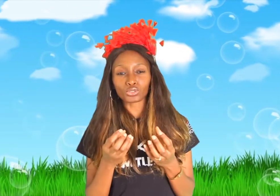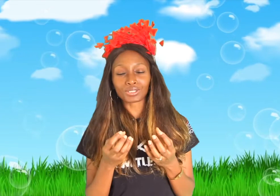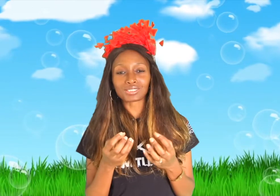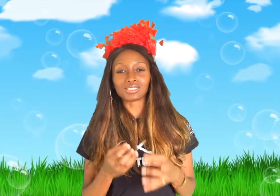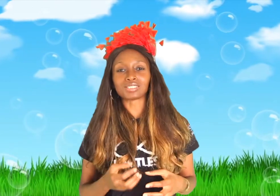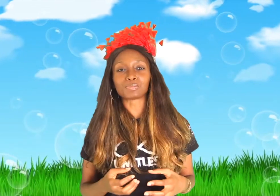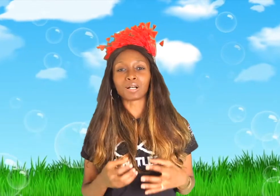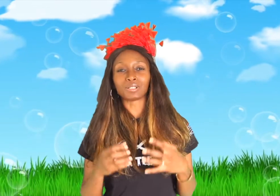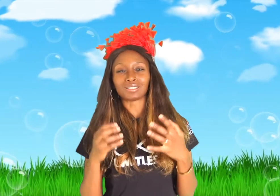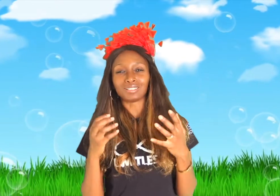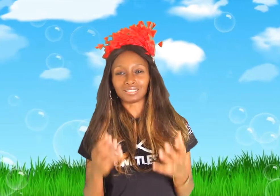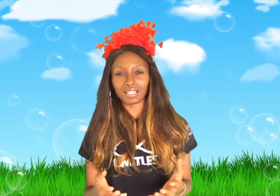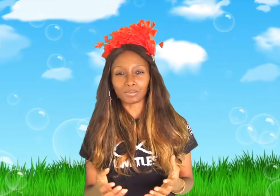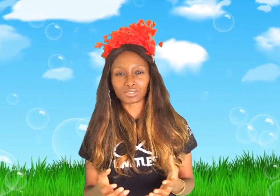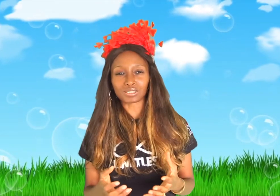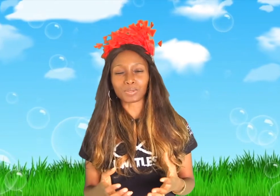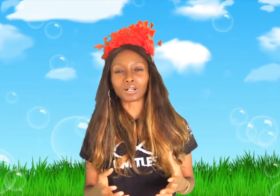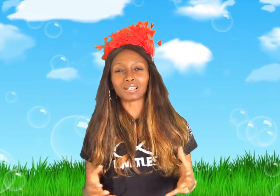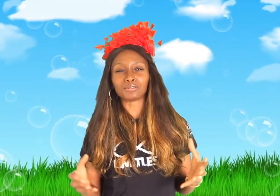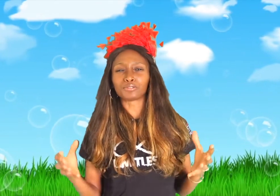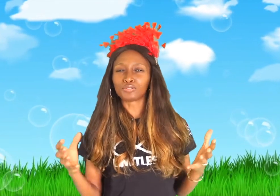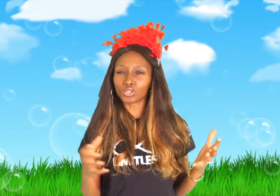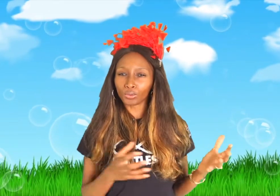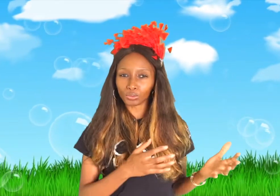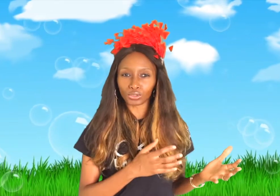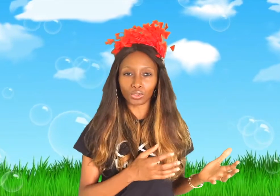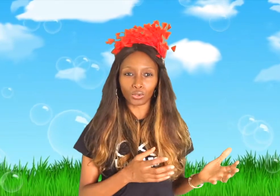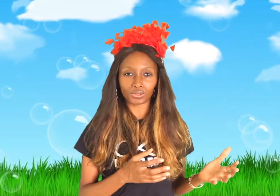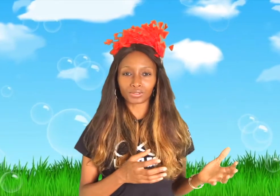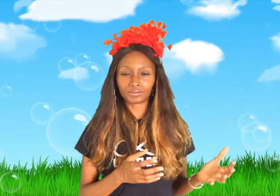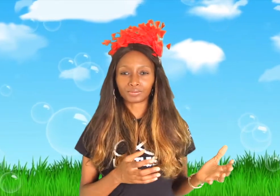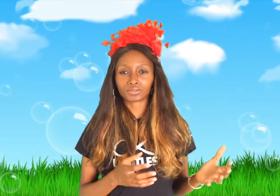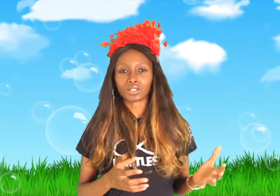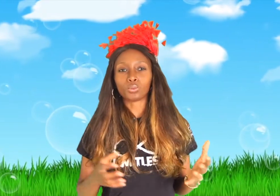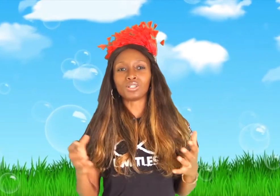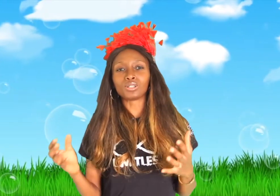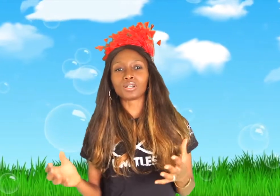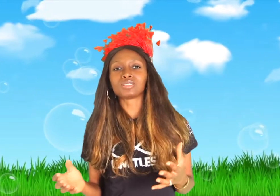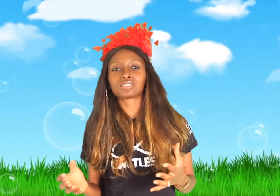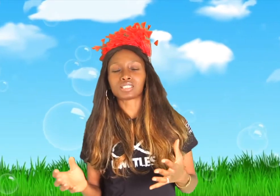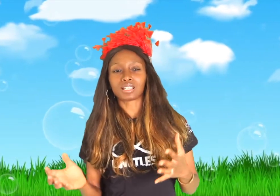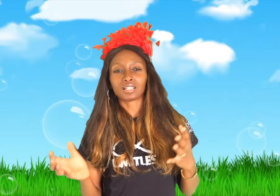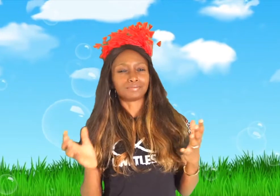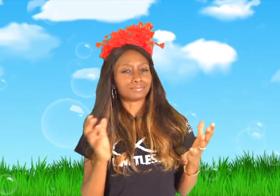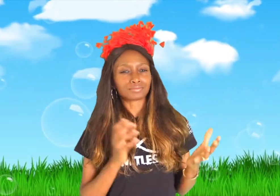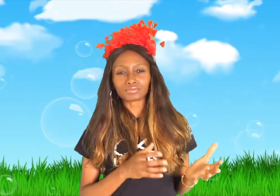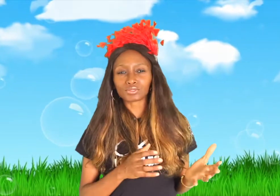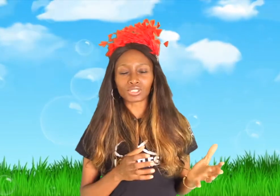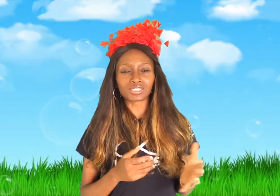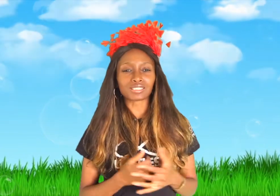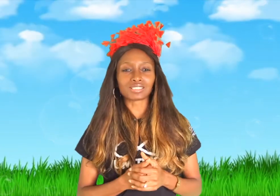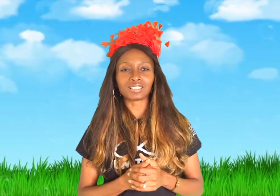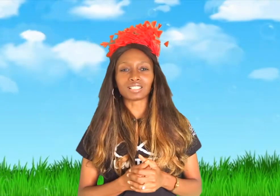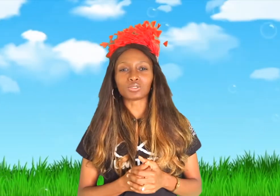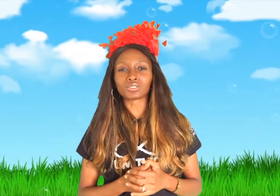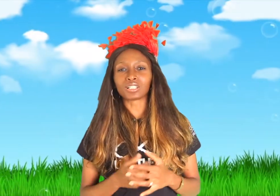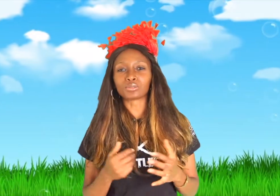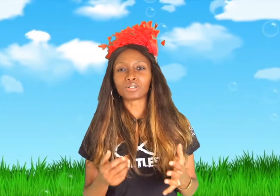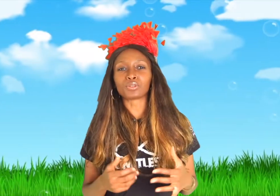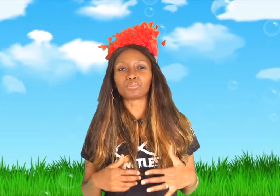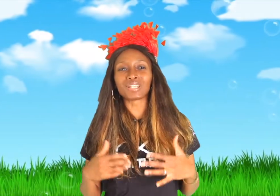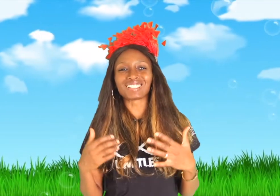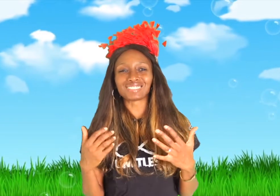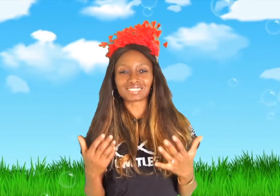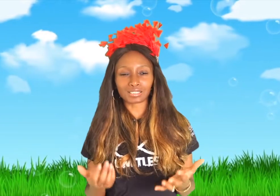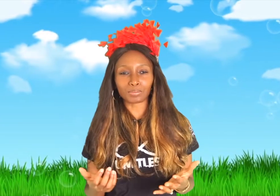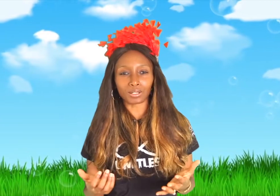our utterances, there's power in our names, there's power in flowing with God. We learned just yesterday that God can